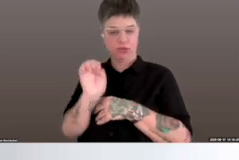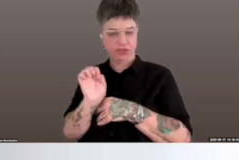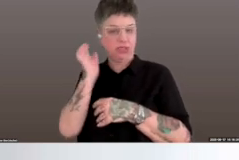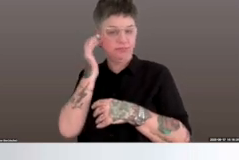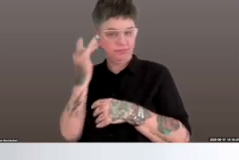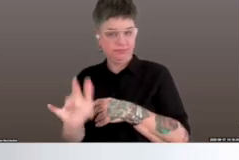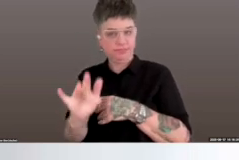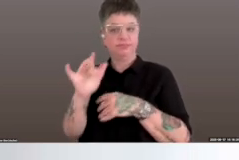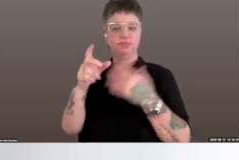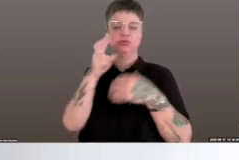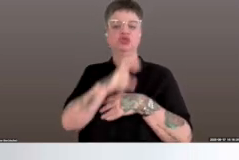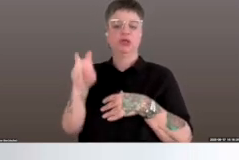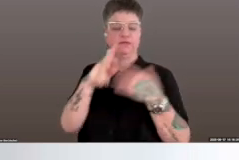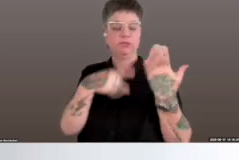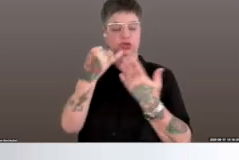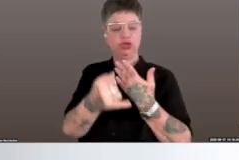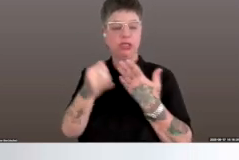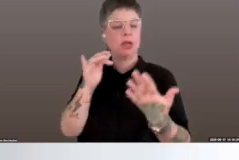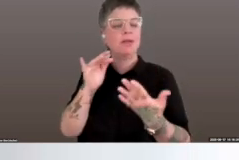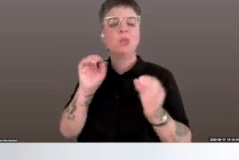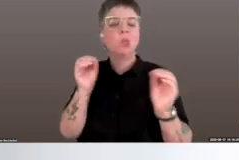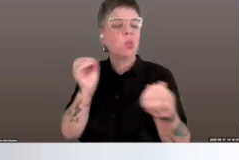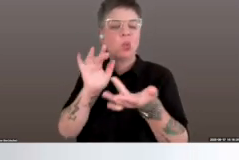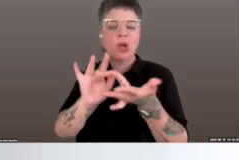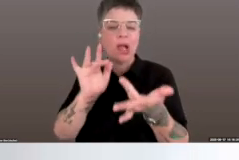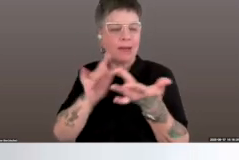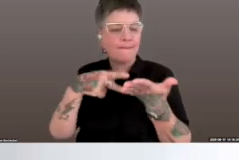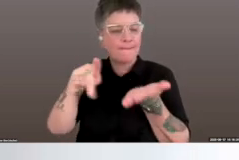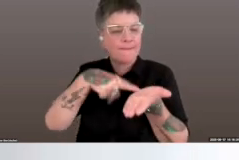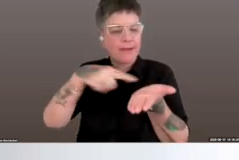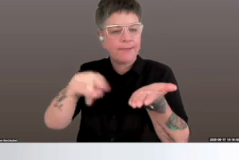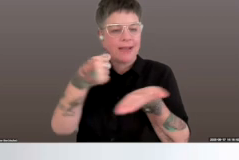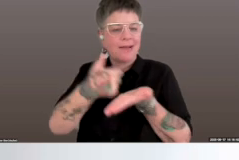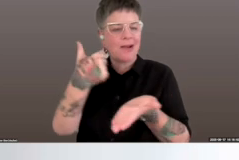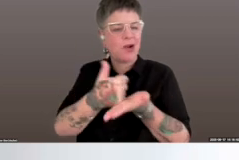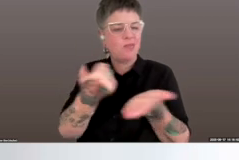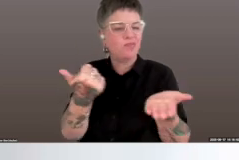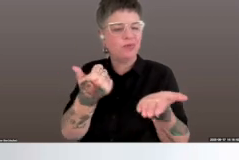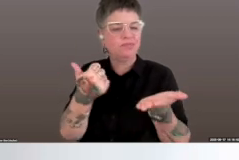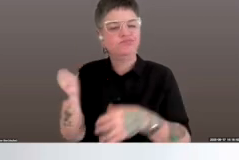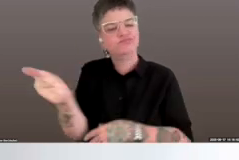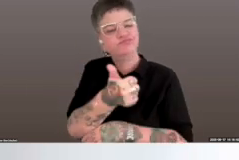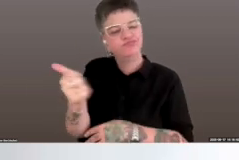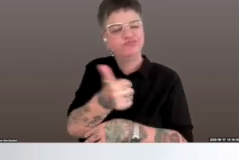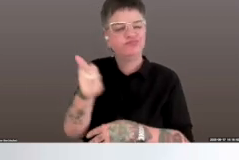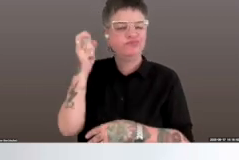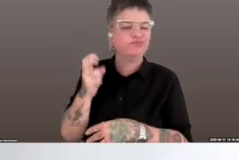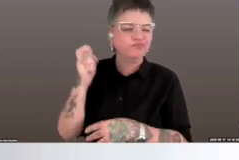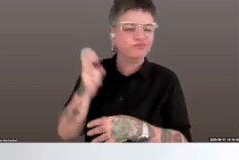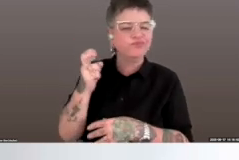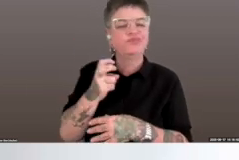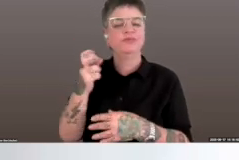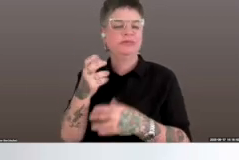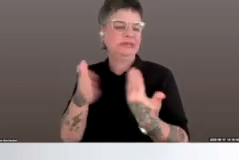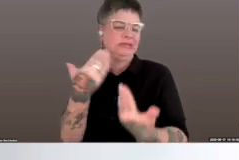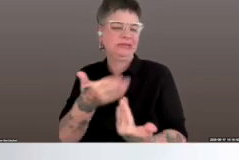the implementation of contactless payment systems to make riding transit easier. And finally, Access Clean California is an outreach project focused